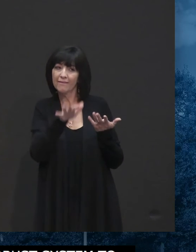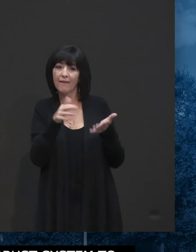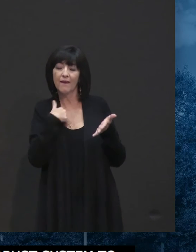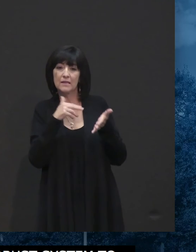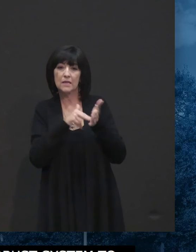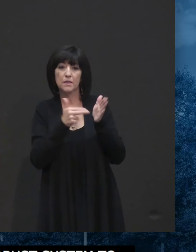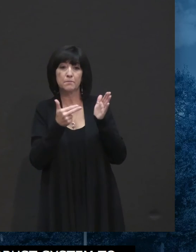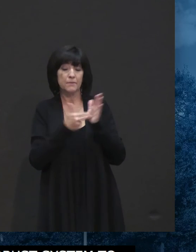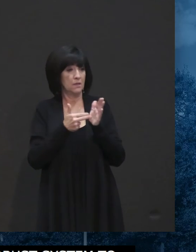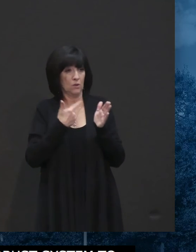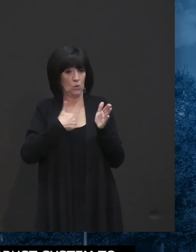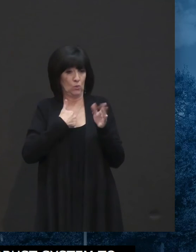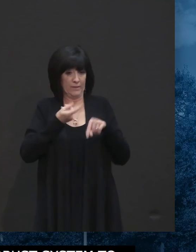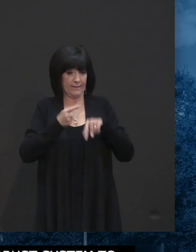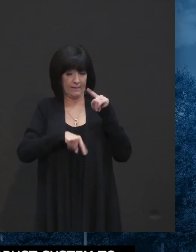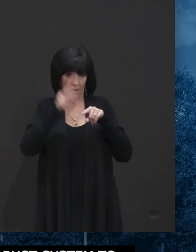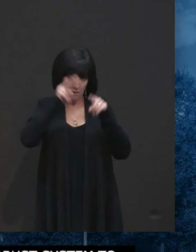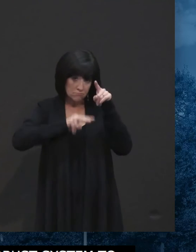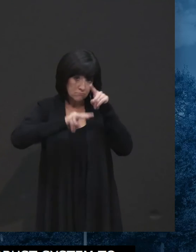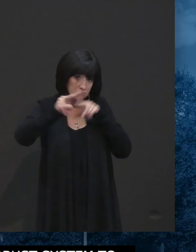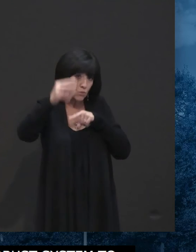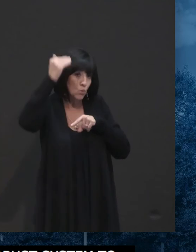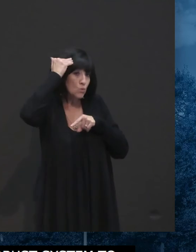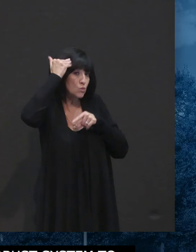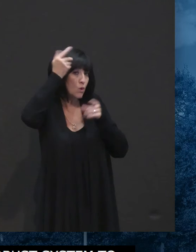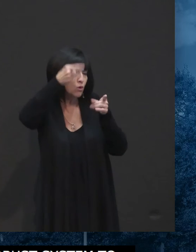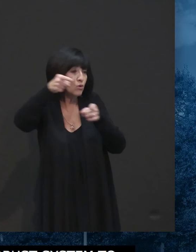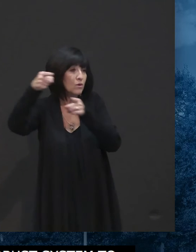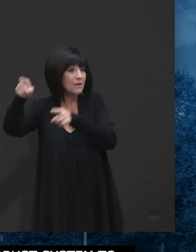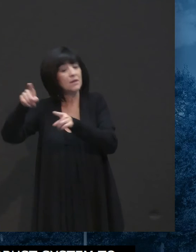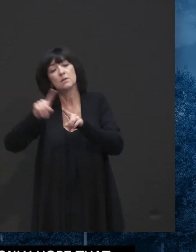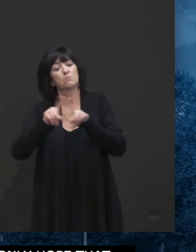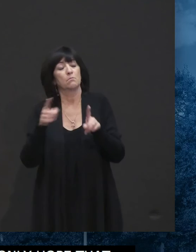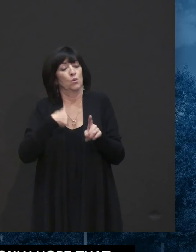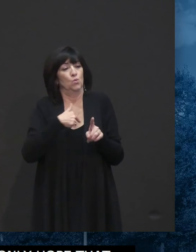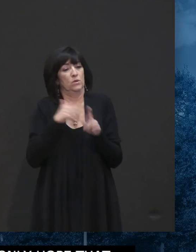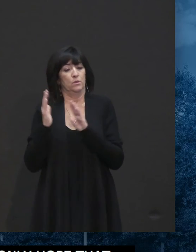is correct, but we are prepared for this to get worse.